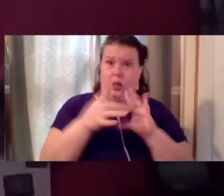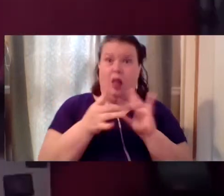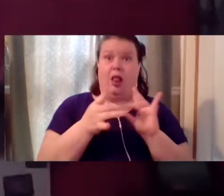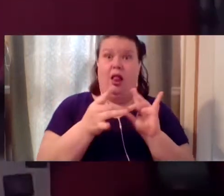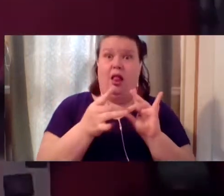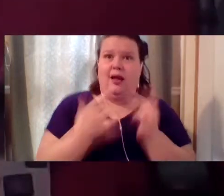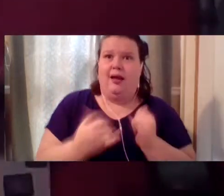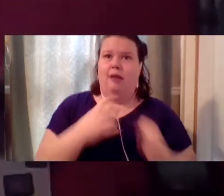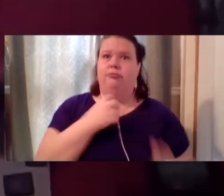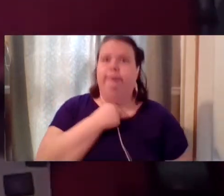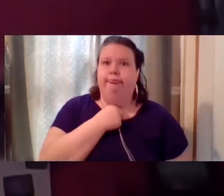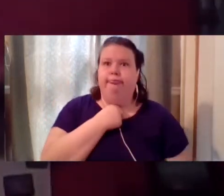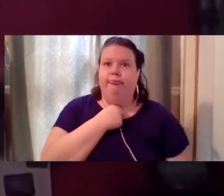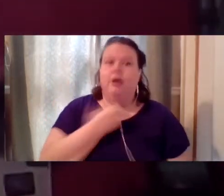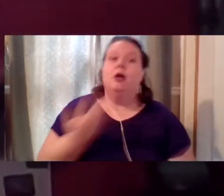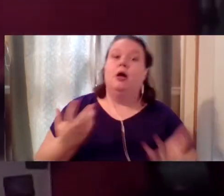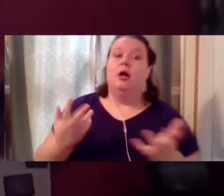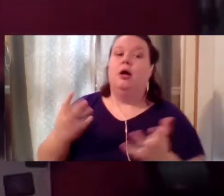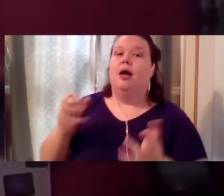Amy, I was about to say something.